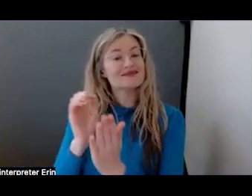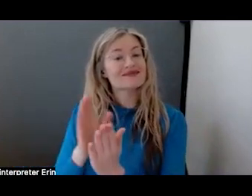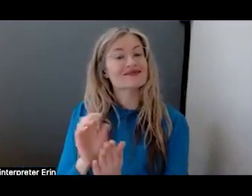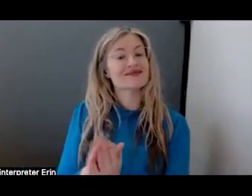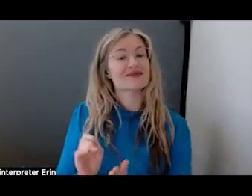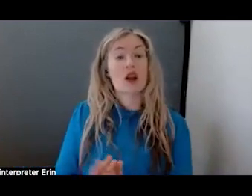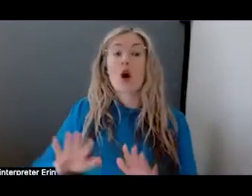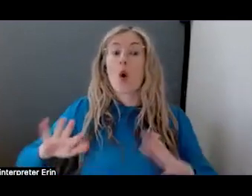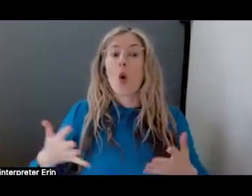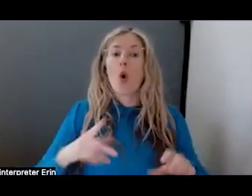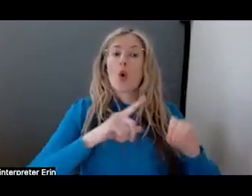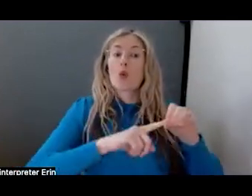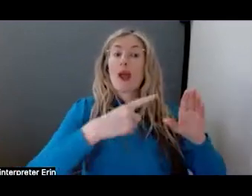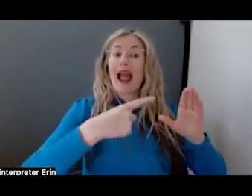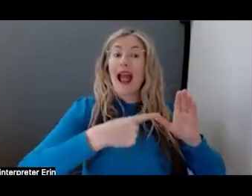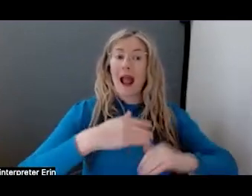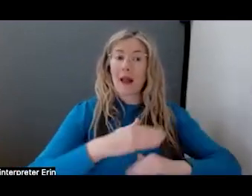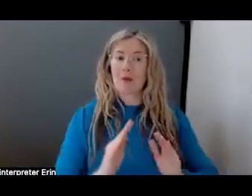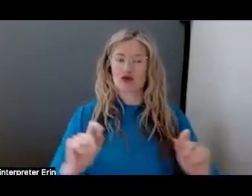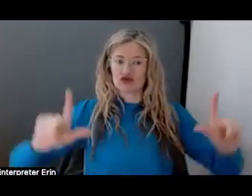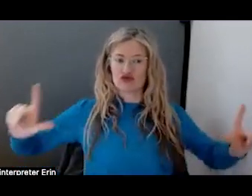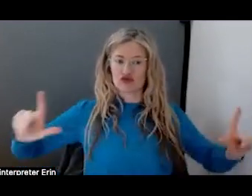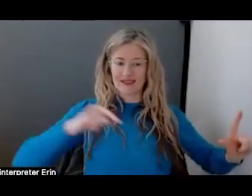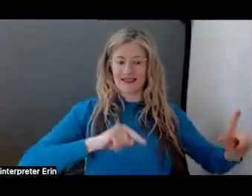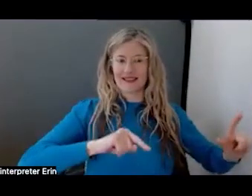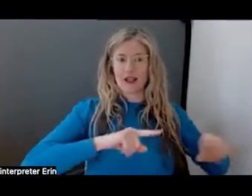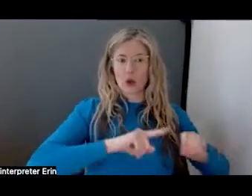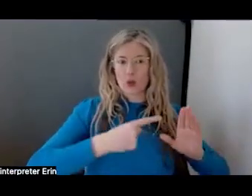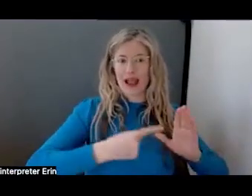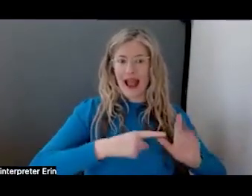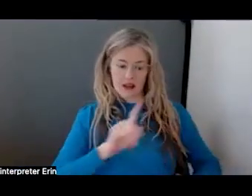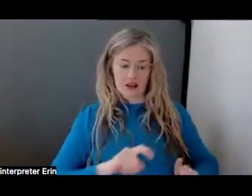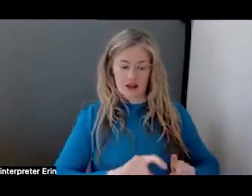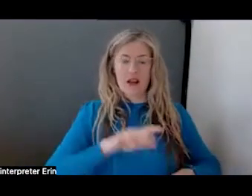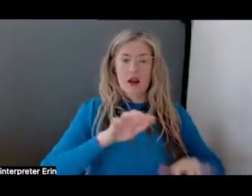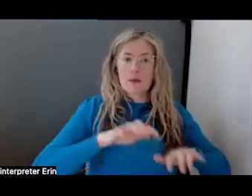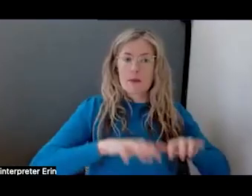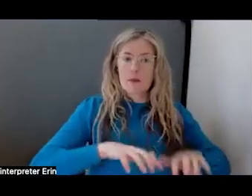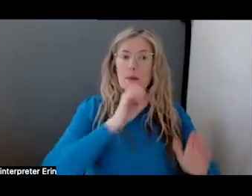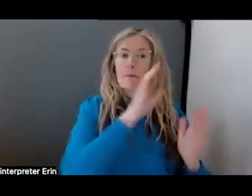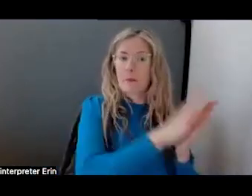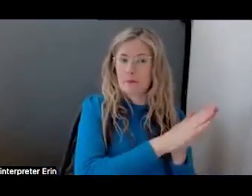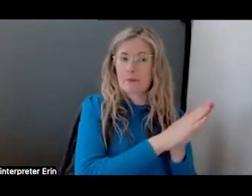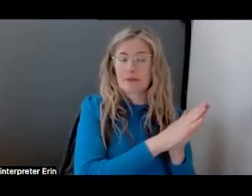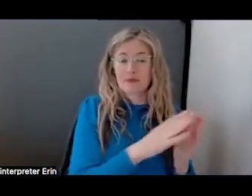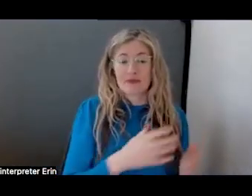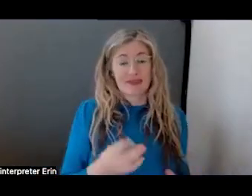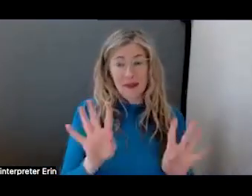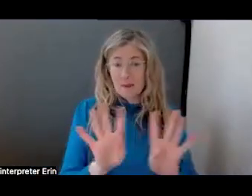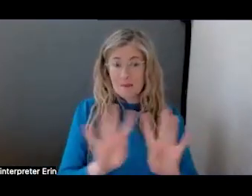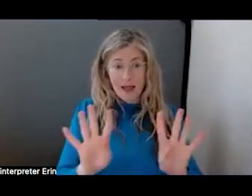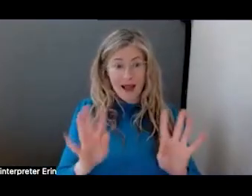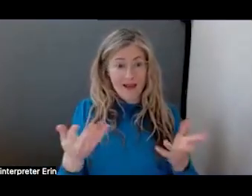in the Q&A box. You have really, our panelists have given us so much in terms